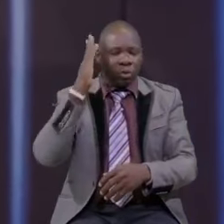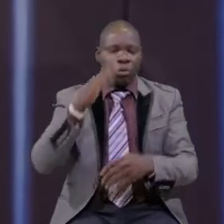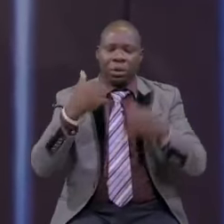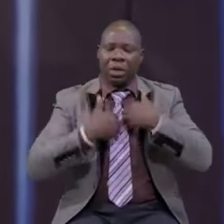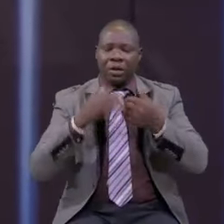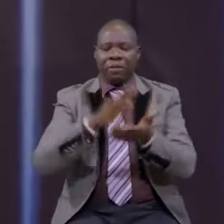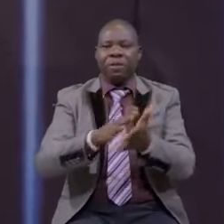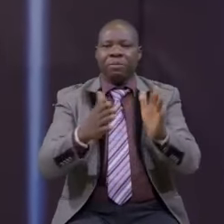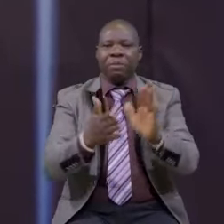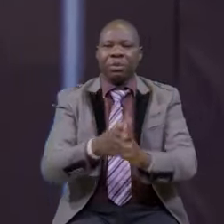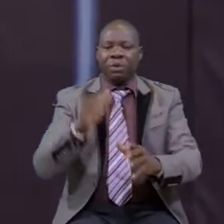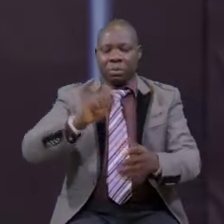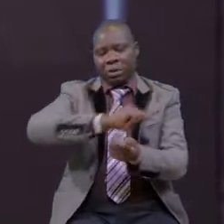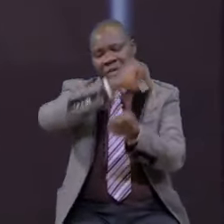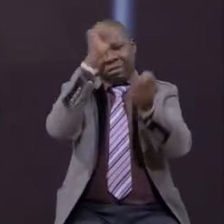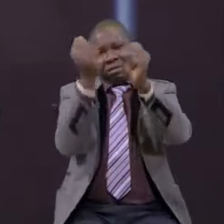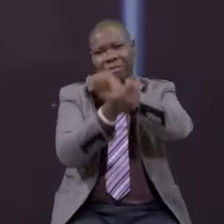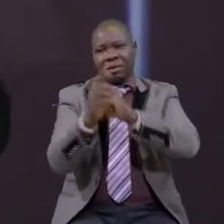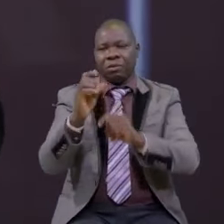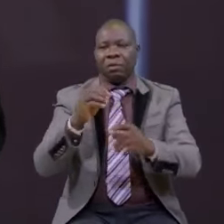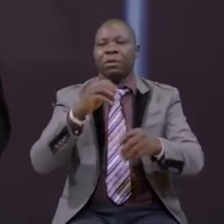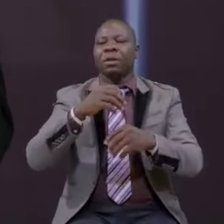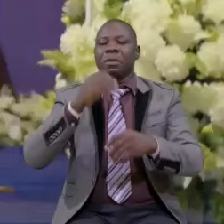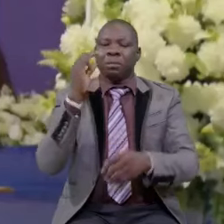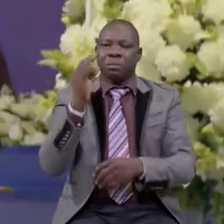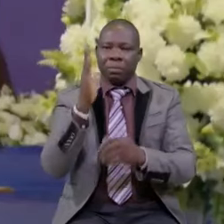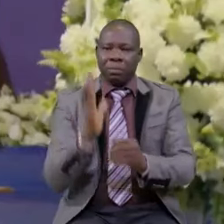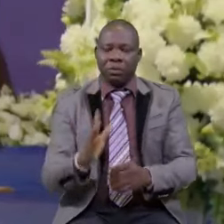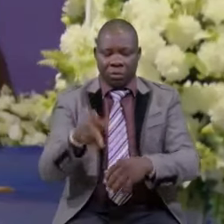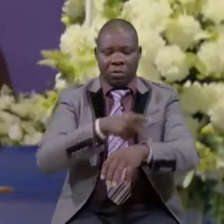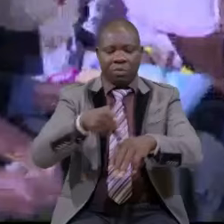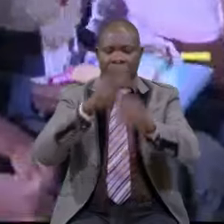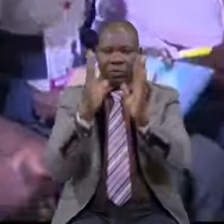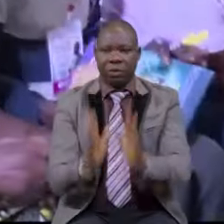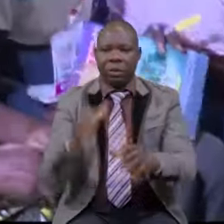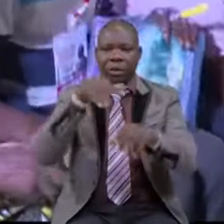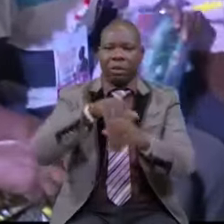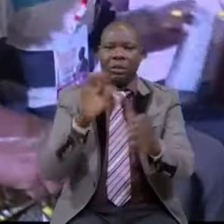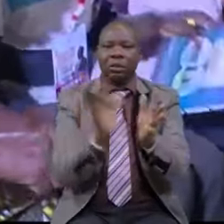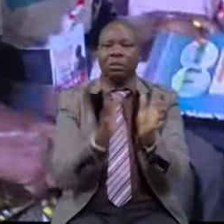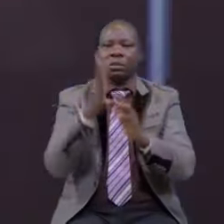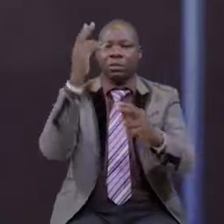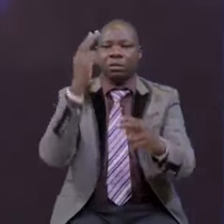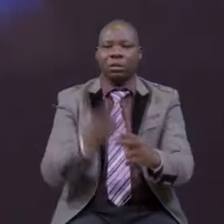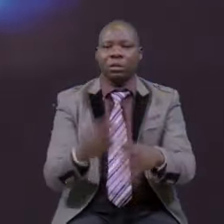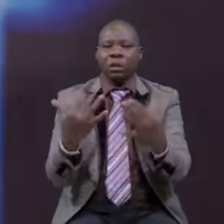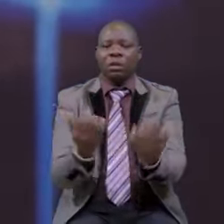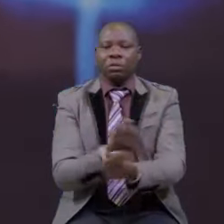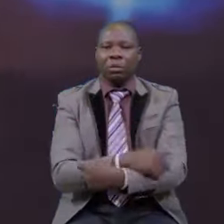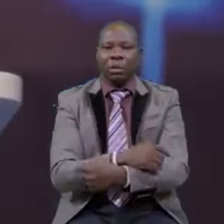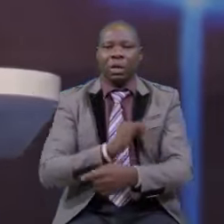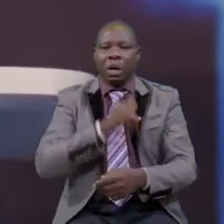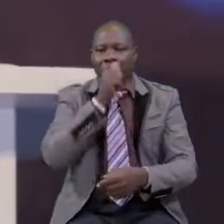you will have become a transformed minister, professional, in Jesus' name. Today, I'm